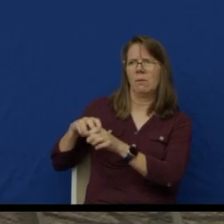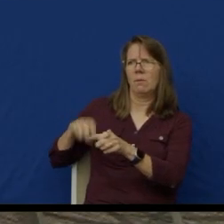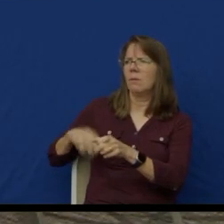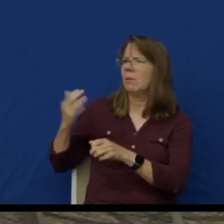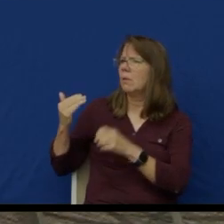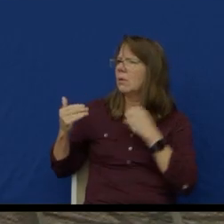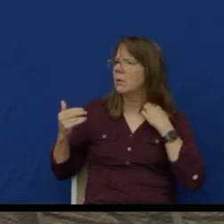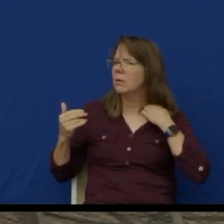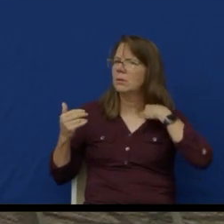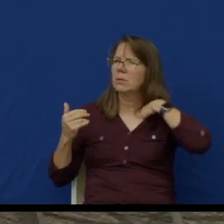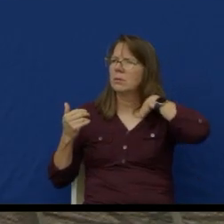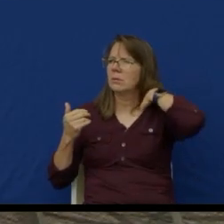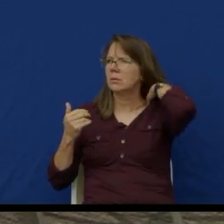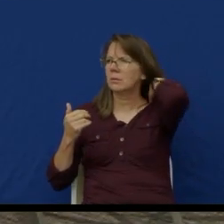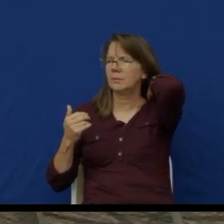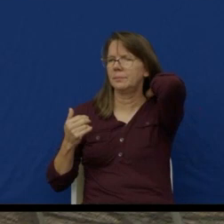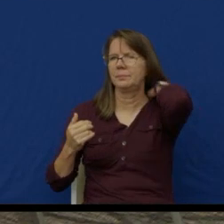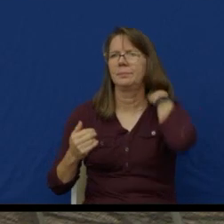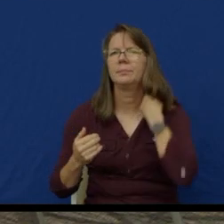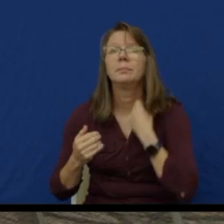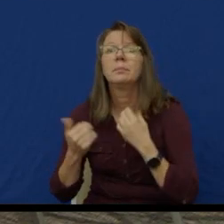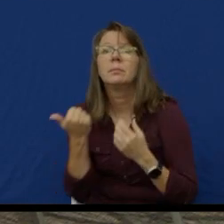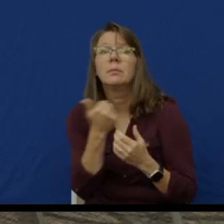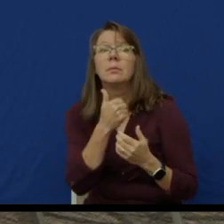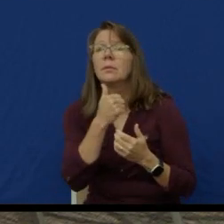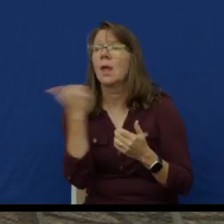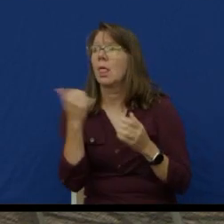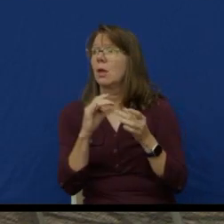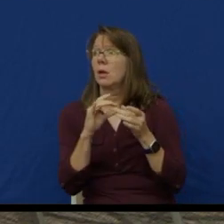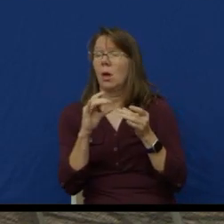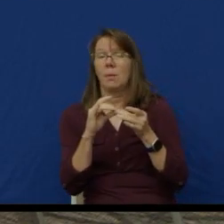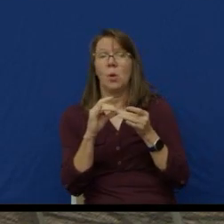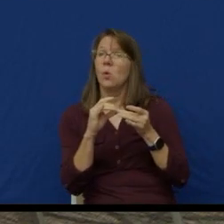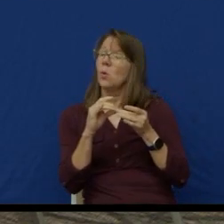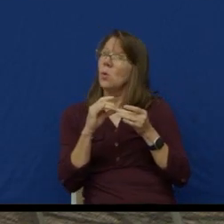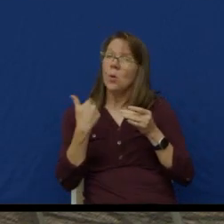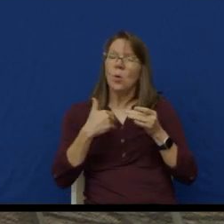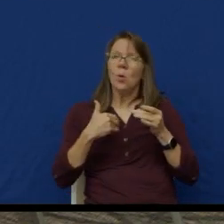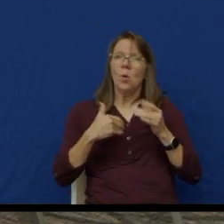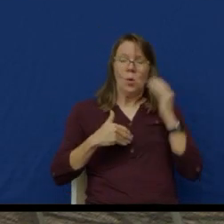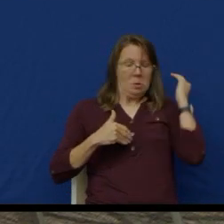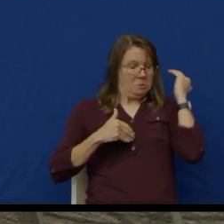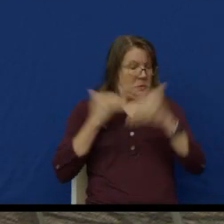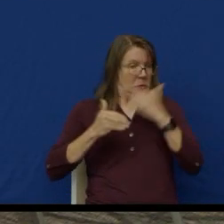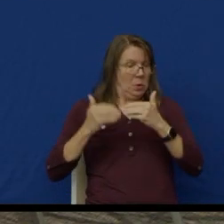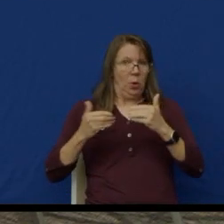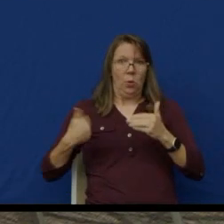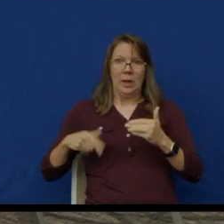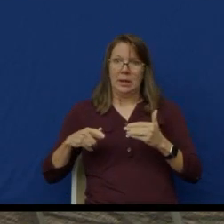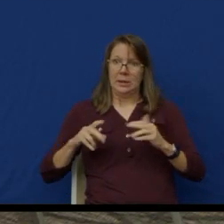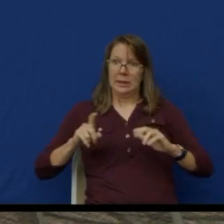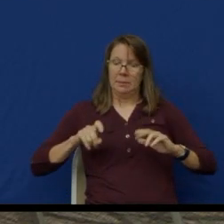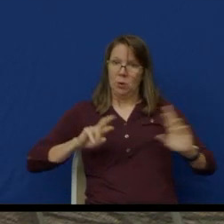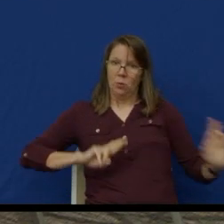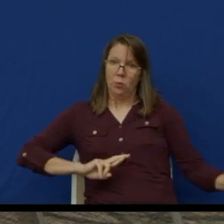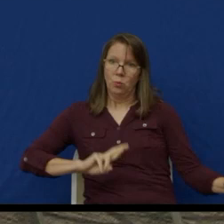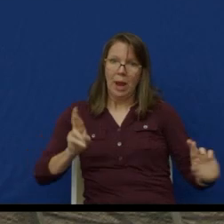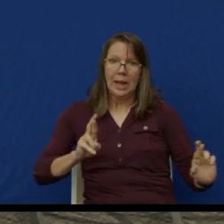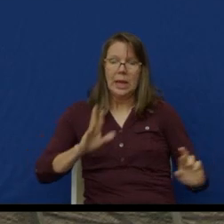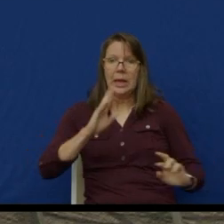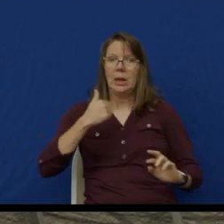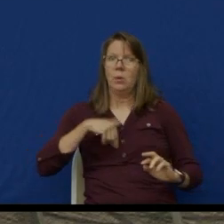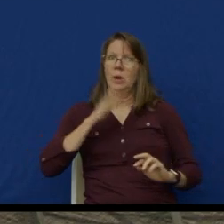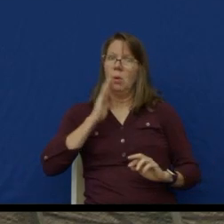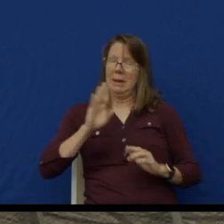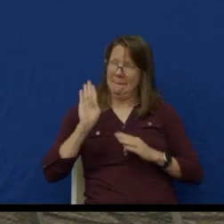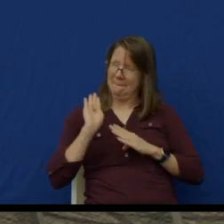Other comments? Fasten your seatbelts. You're going to be really busy. Thank you